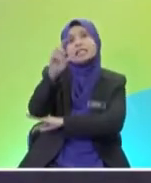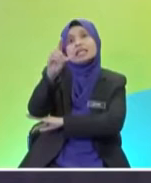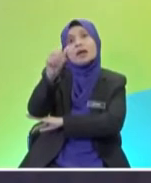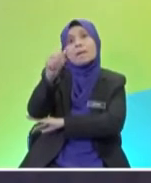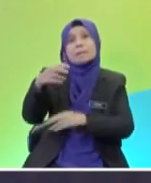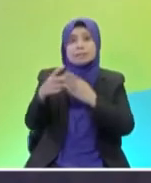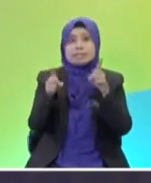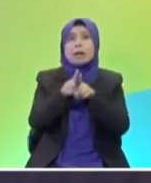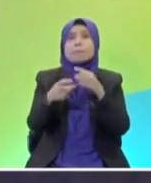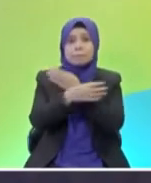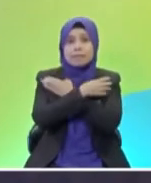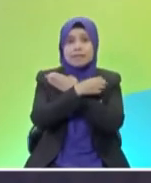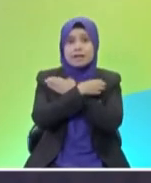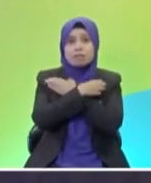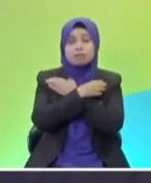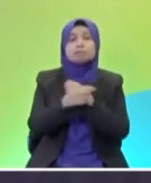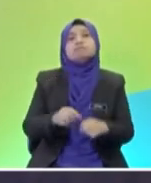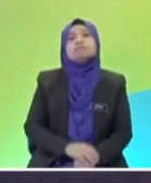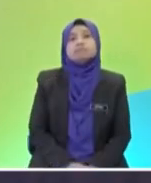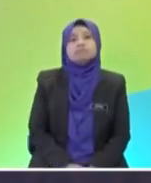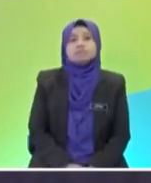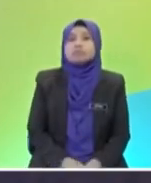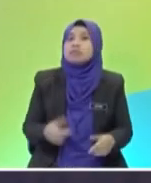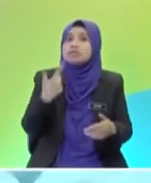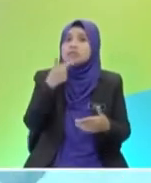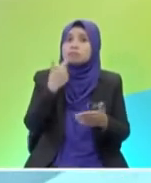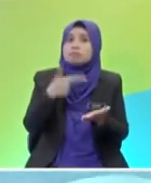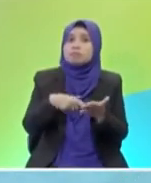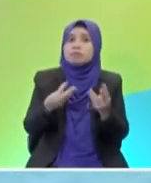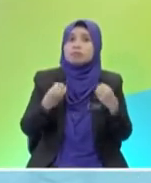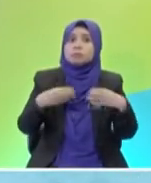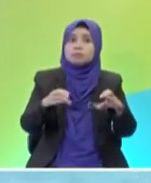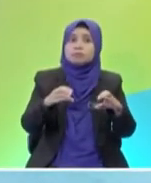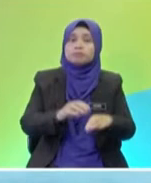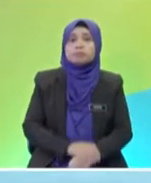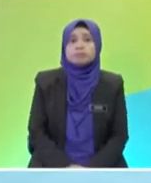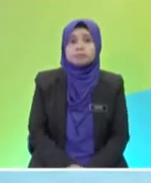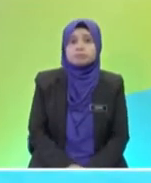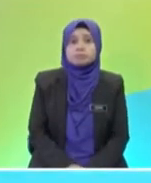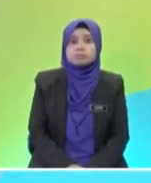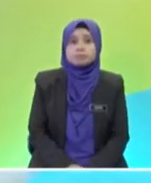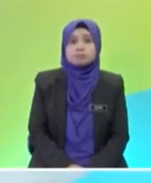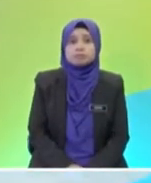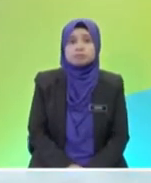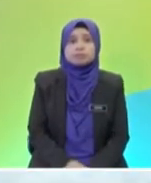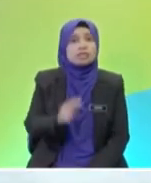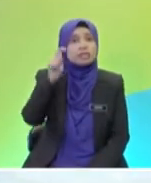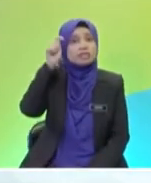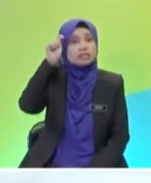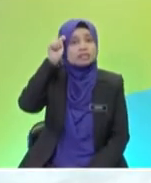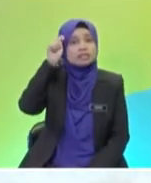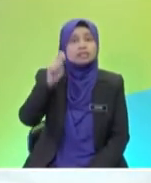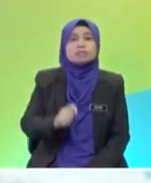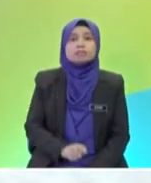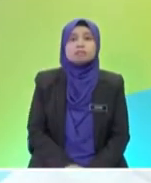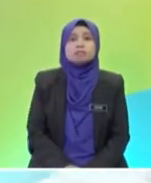who anyone else want to try? Yes, we are Tamilendi. Yes, teacher Devi. The yep. animals